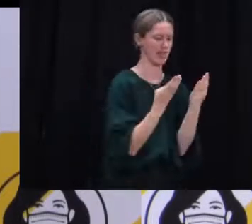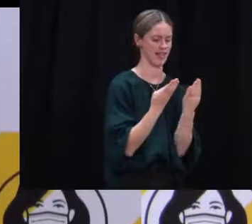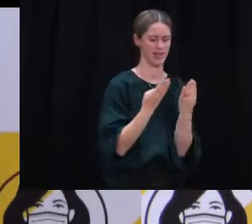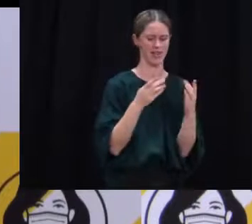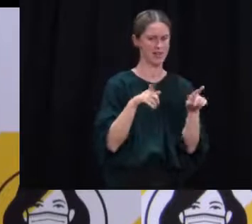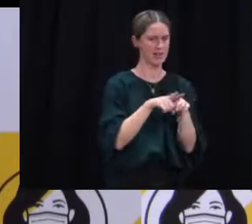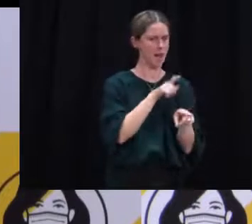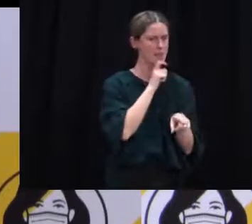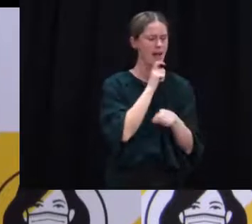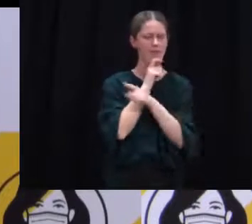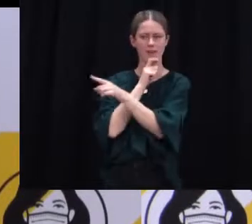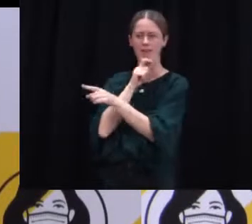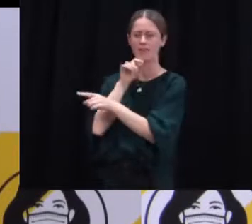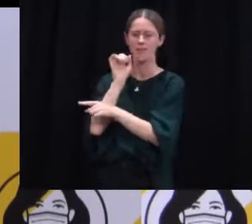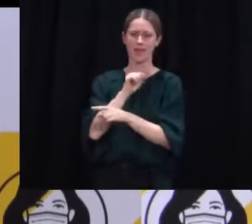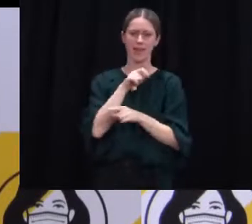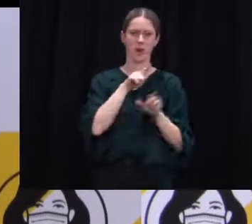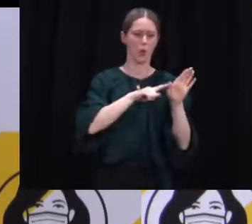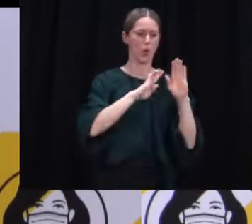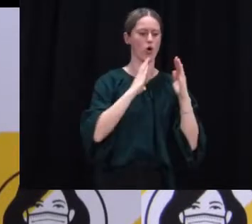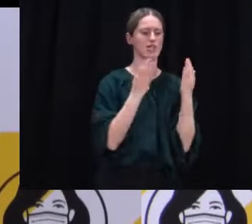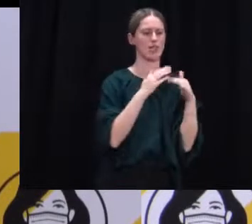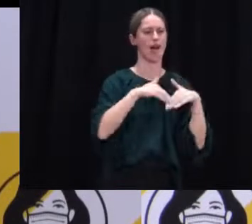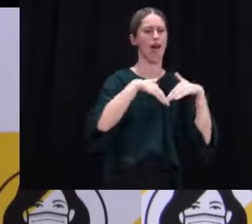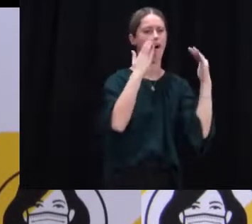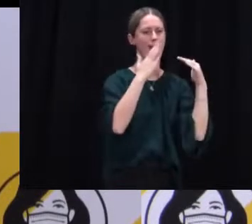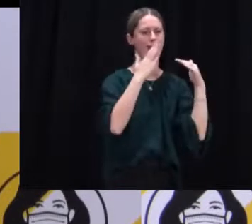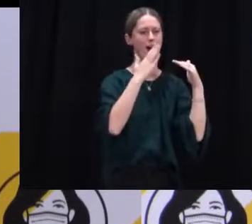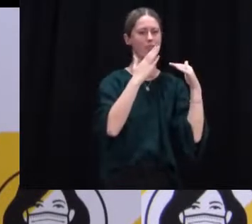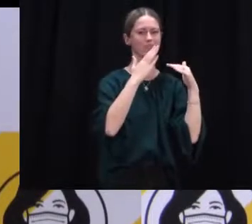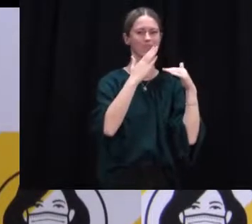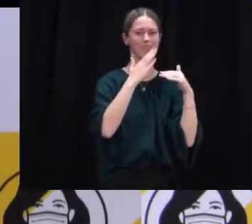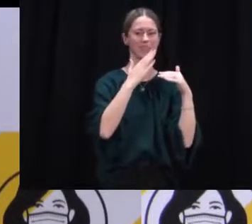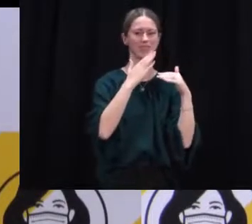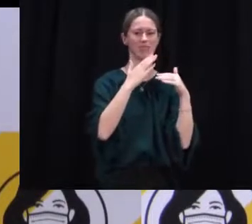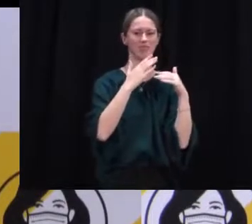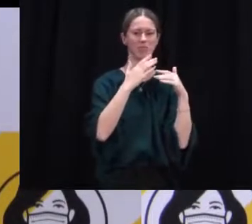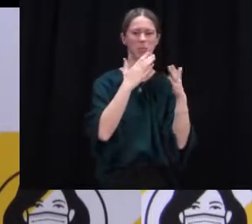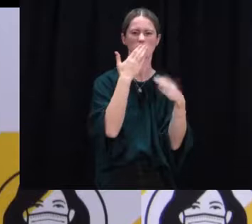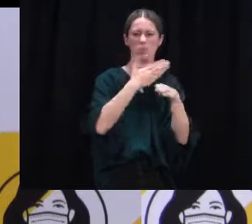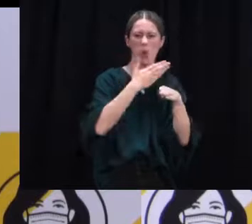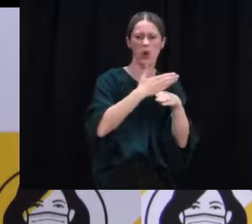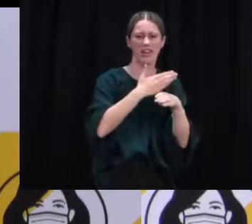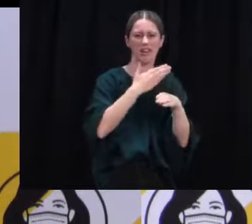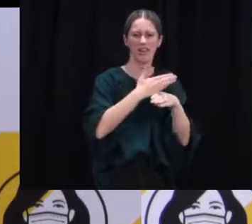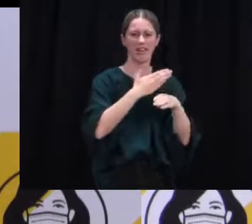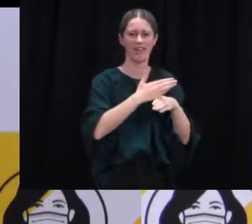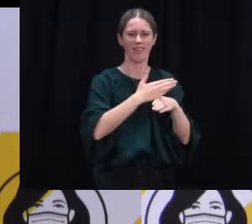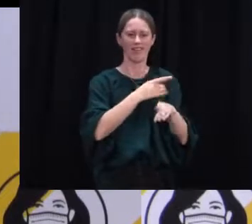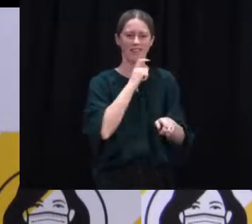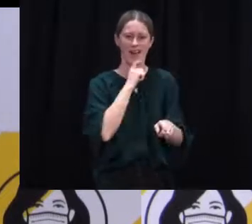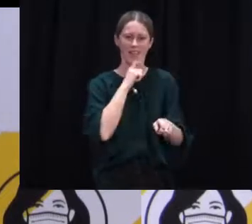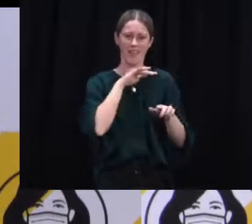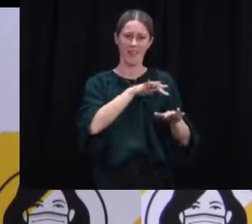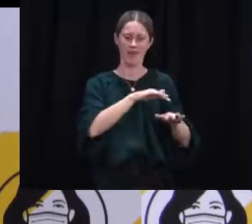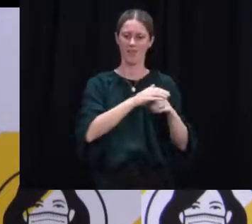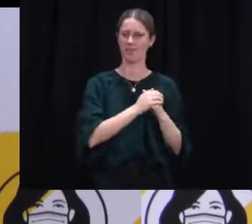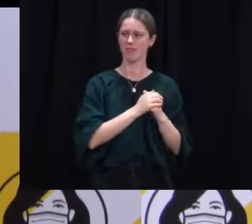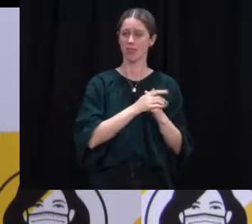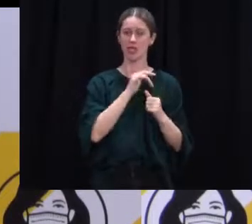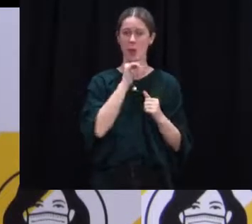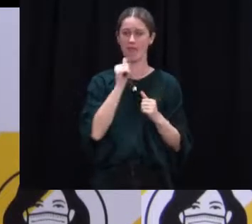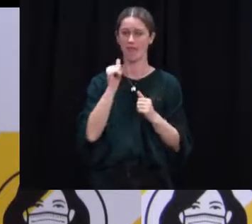guess, and the Q. Yeah, so the quarantine part does require a more intensive level of staffing than the managed isolation